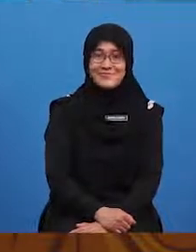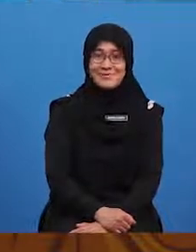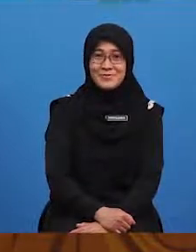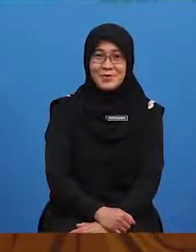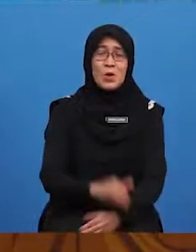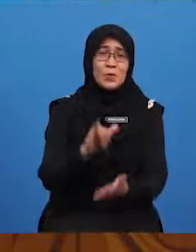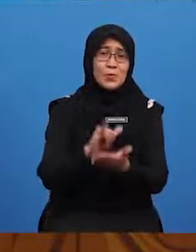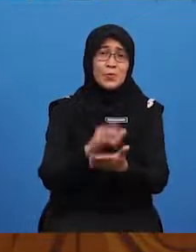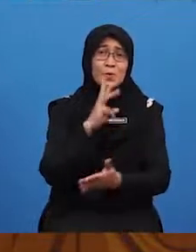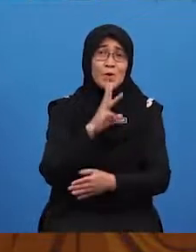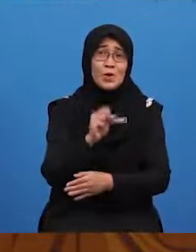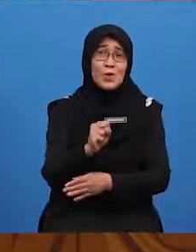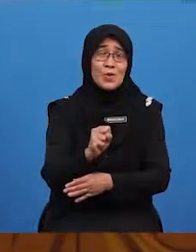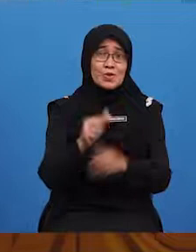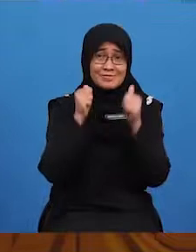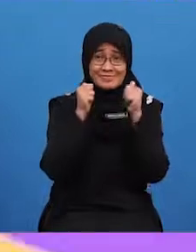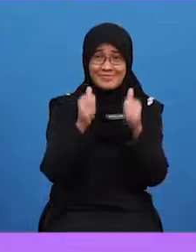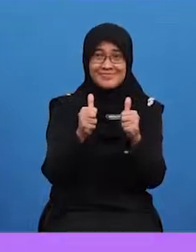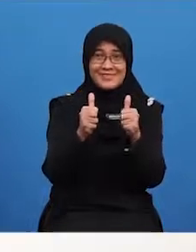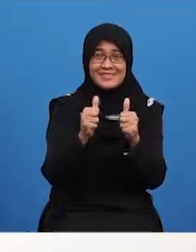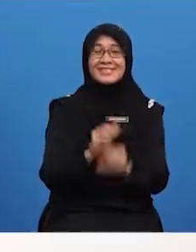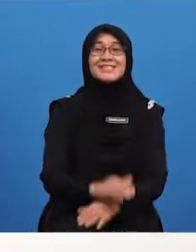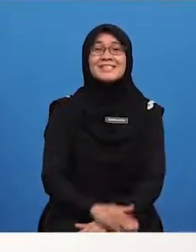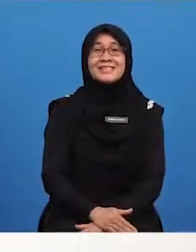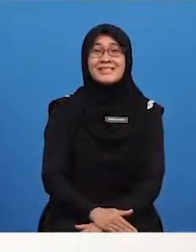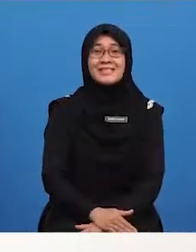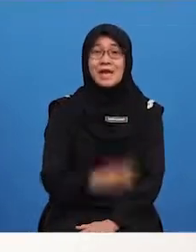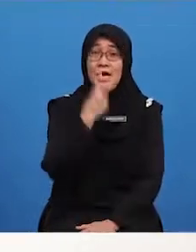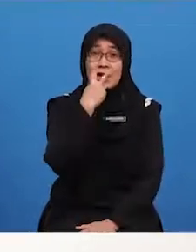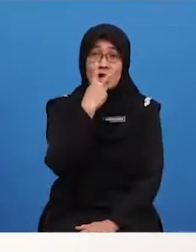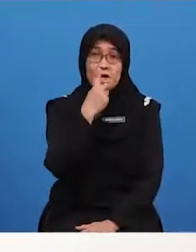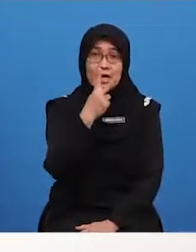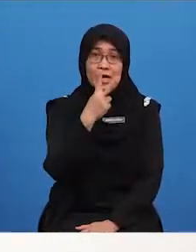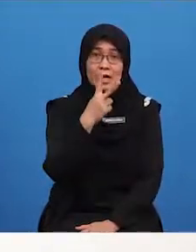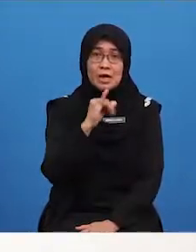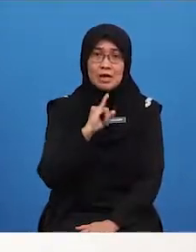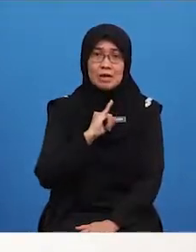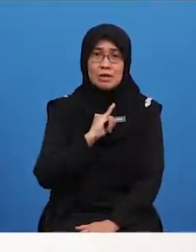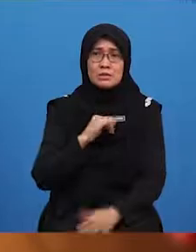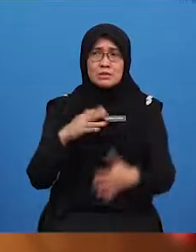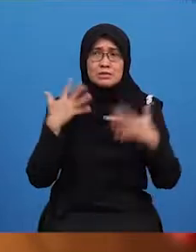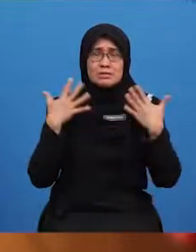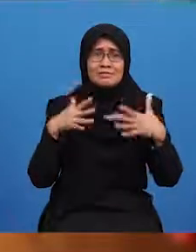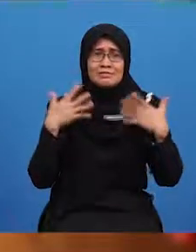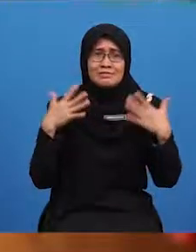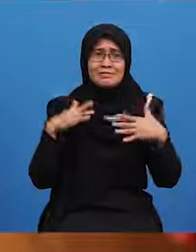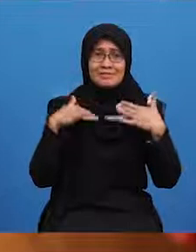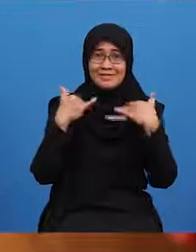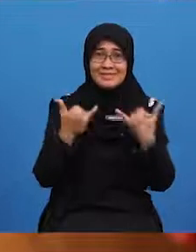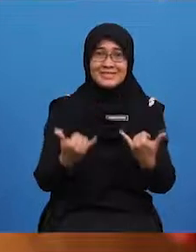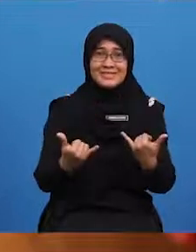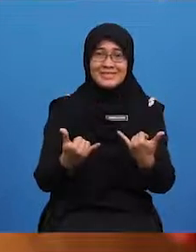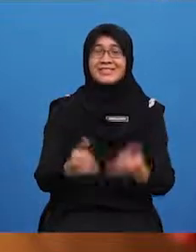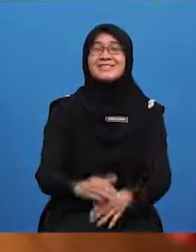Tick-a, tick-a, tick-a, tick-a, tick-a, tick-a-tock. That was awesome, right, Yolo? Yes.